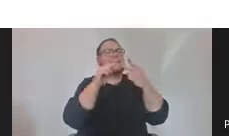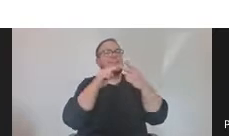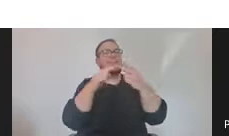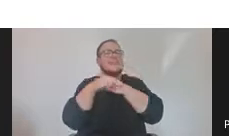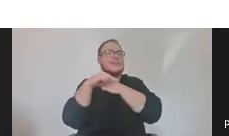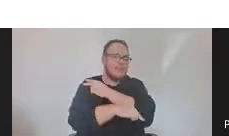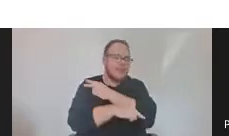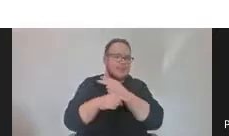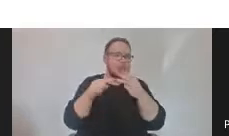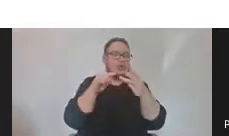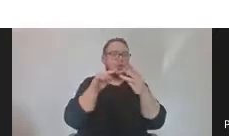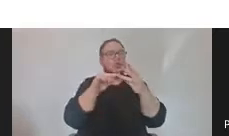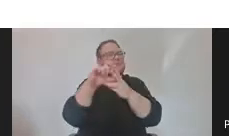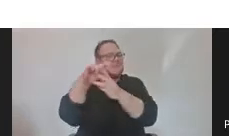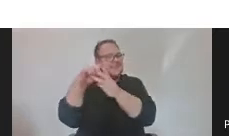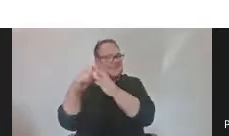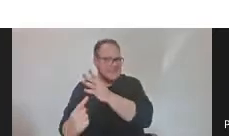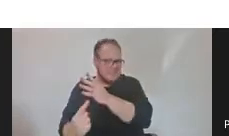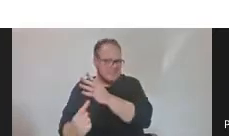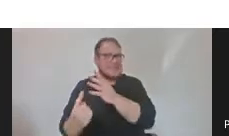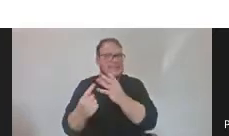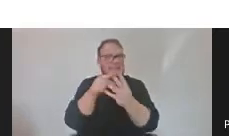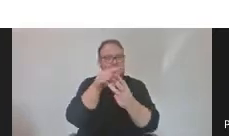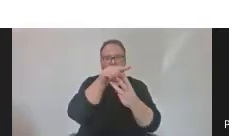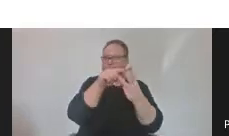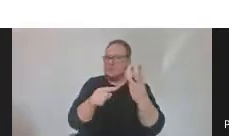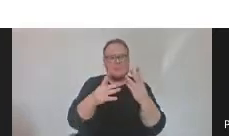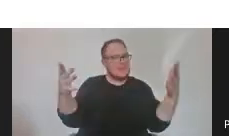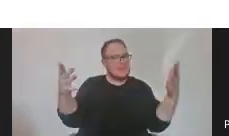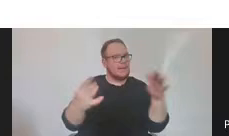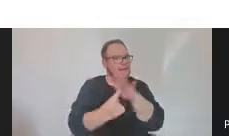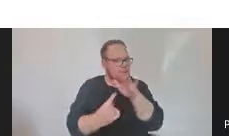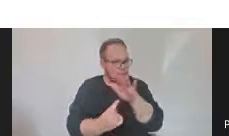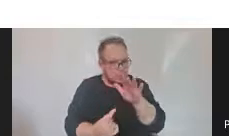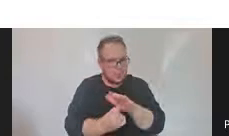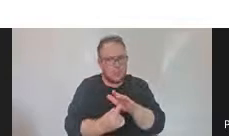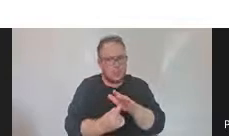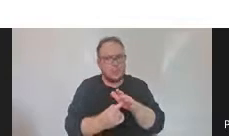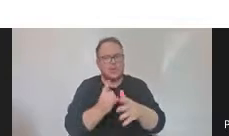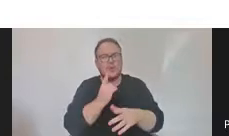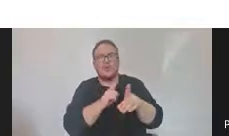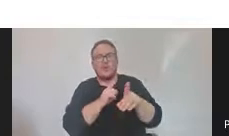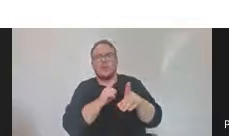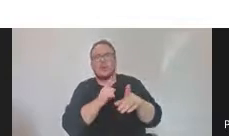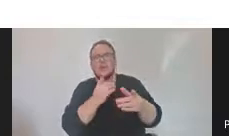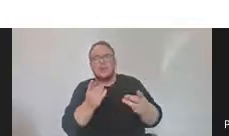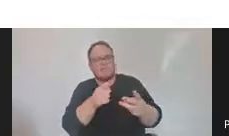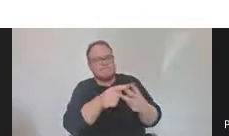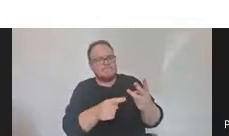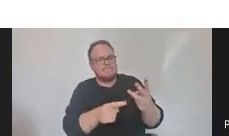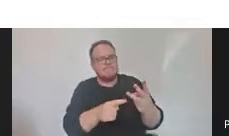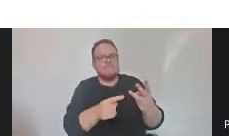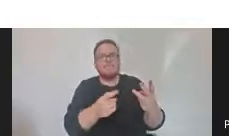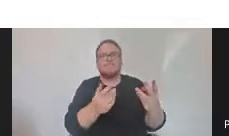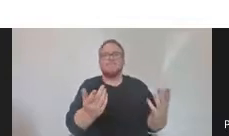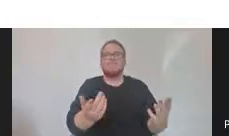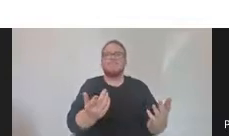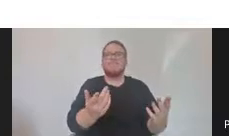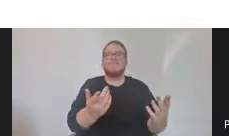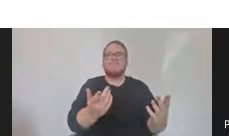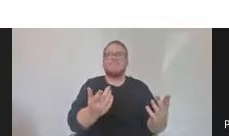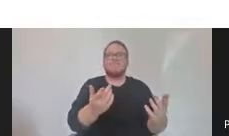main issues which were giving us very different results. I mean, between the highest uptake group and the